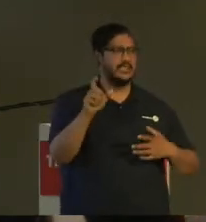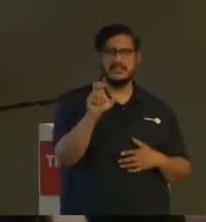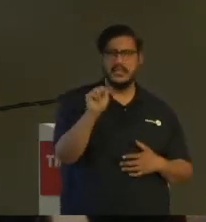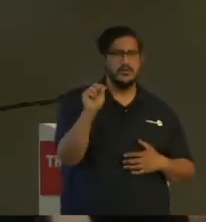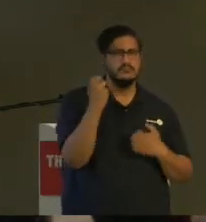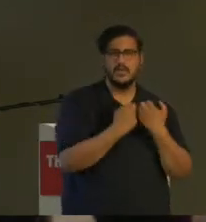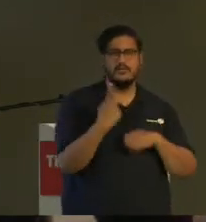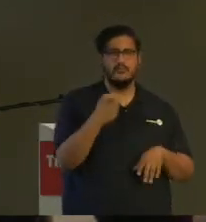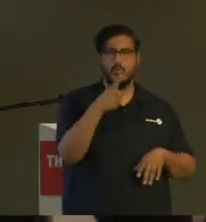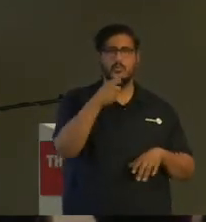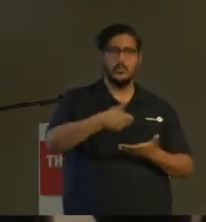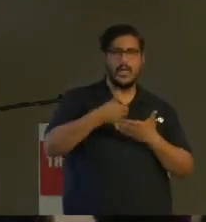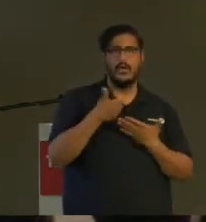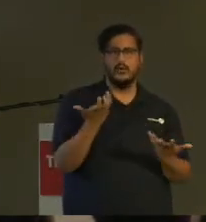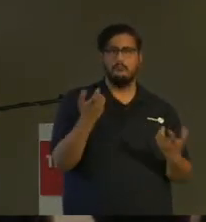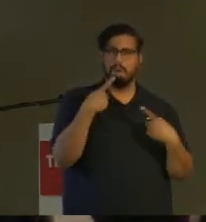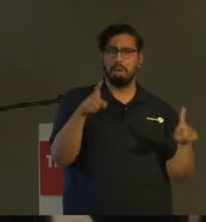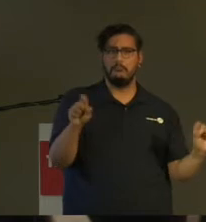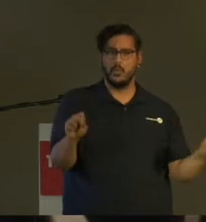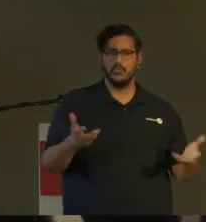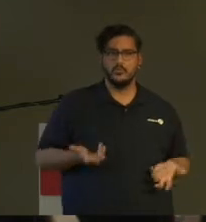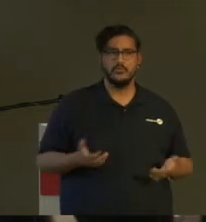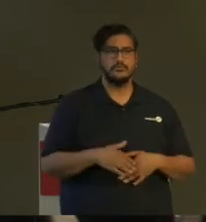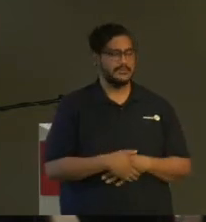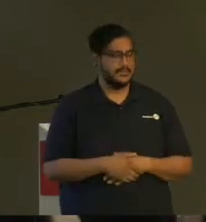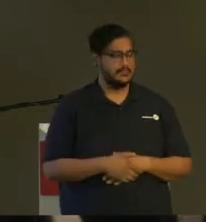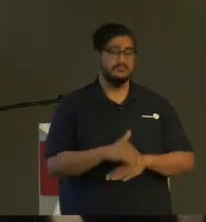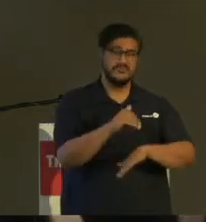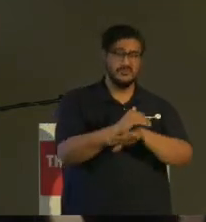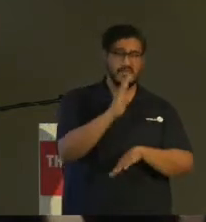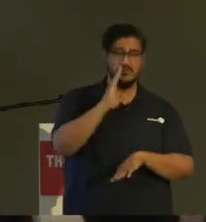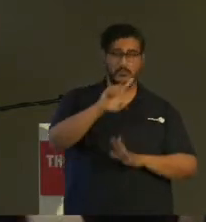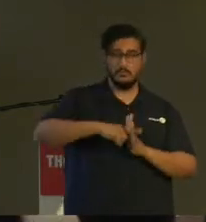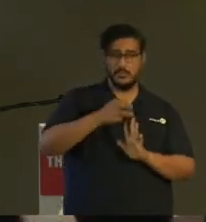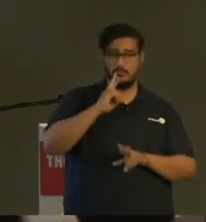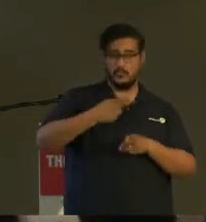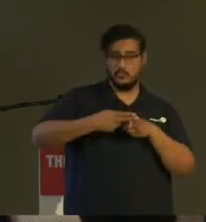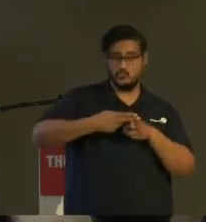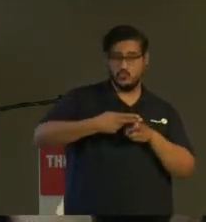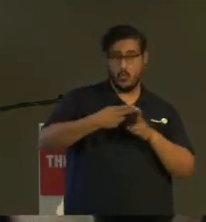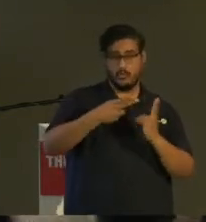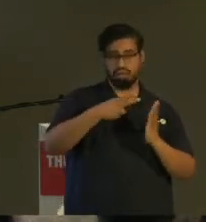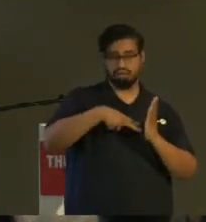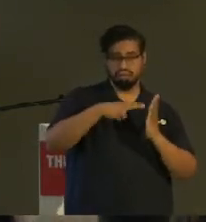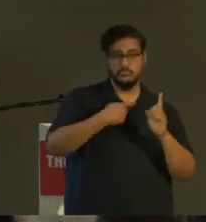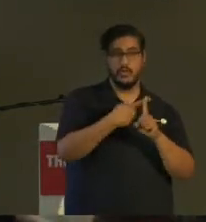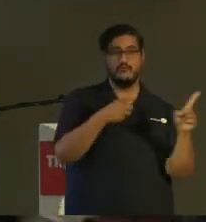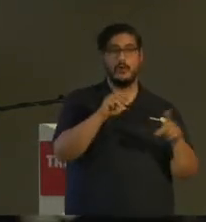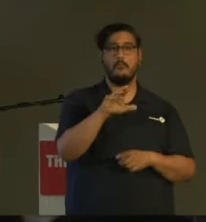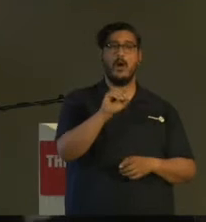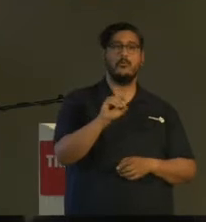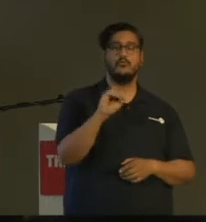everyone who's helped make this possible. Tonight we're going to begin with a short reading from Mario's